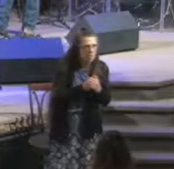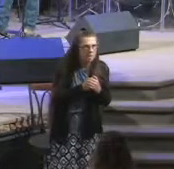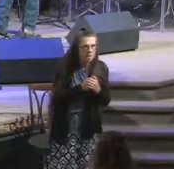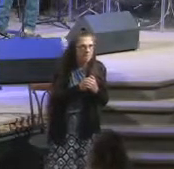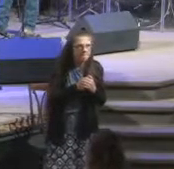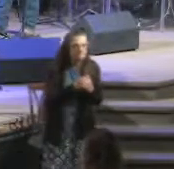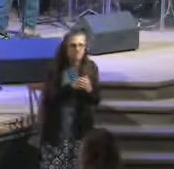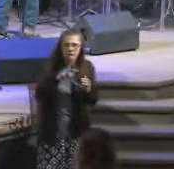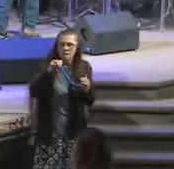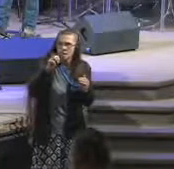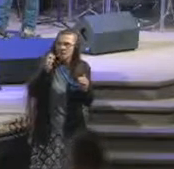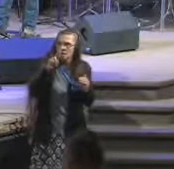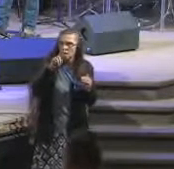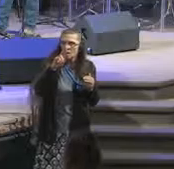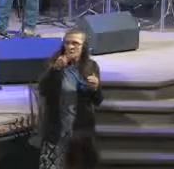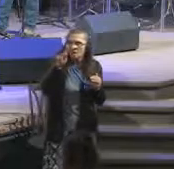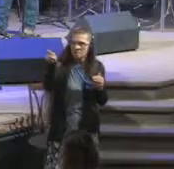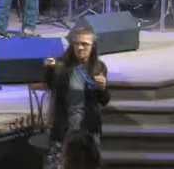Pastor Mark.